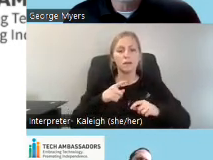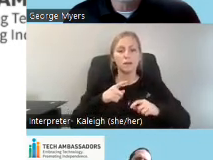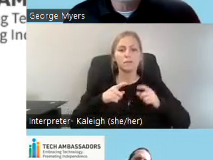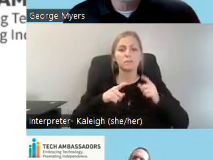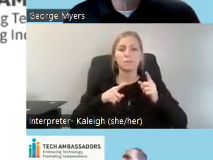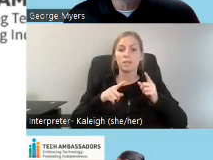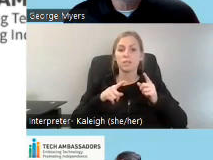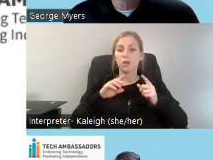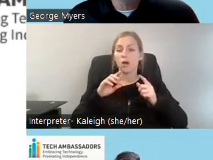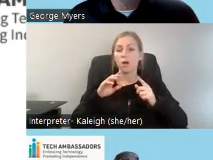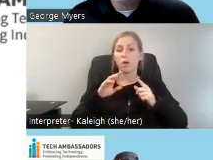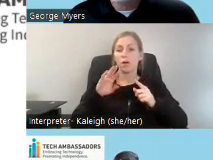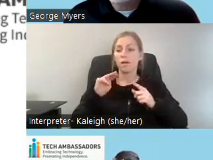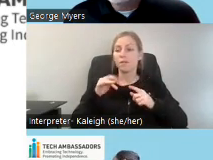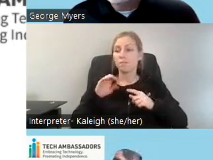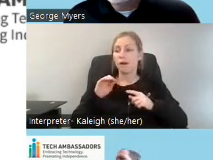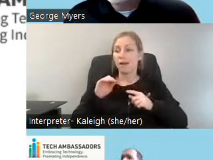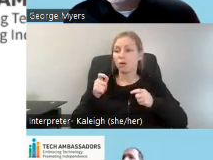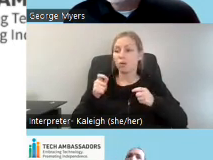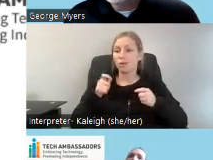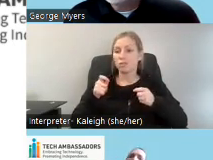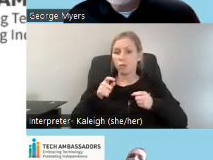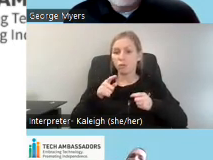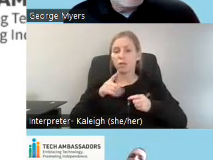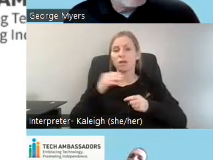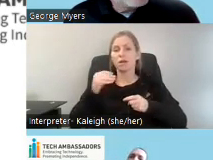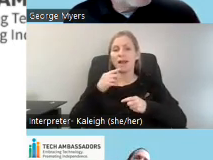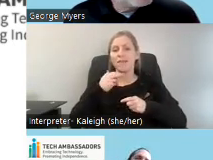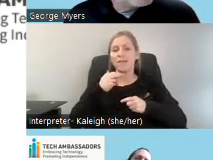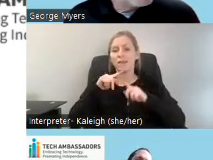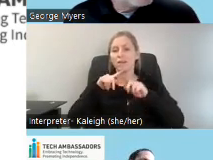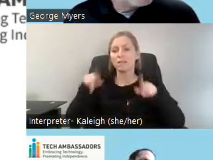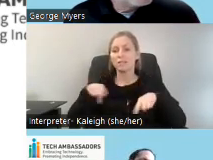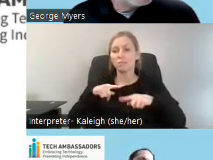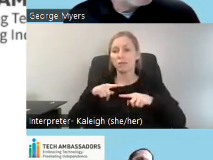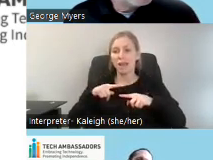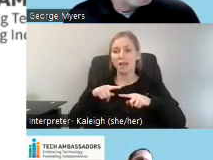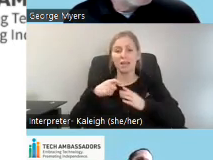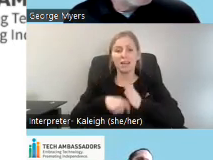microcontroller, and the little display, cost a total of $30.